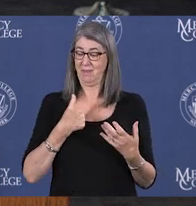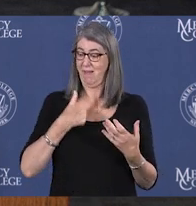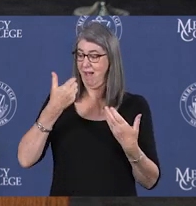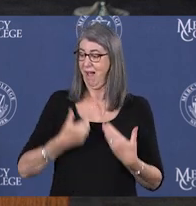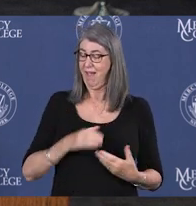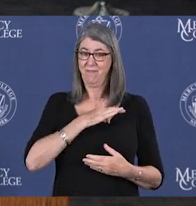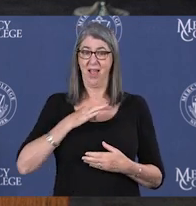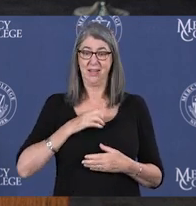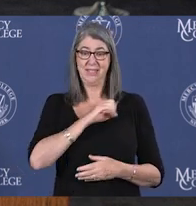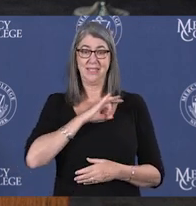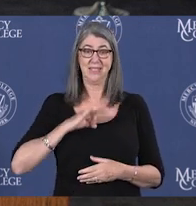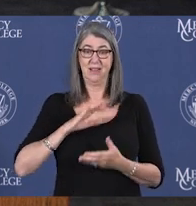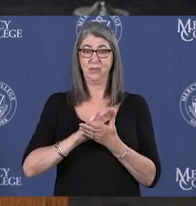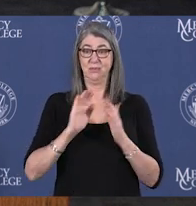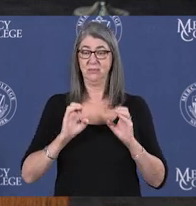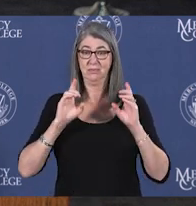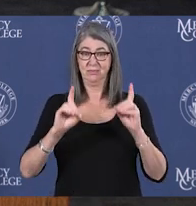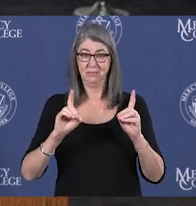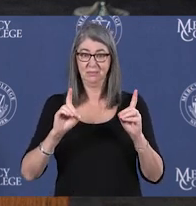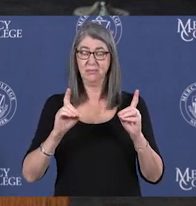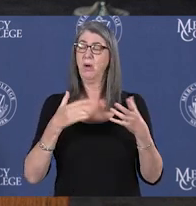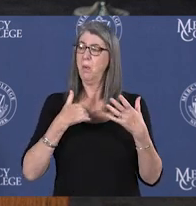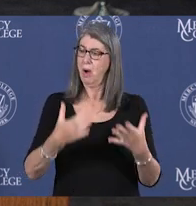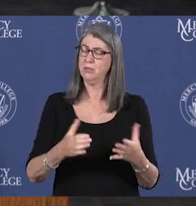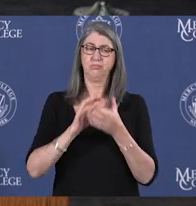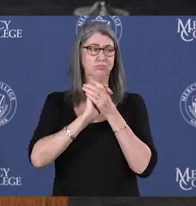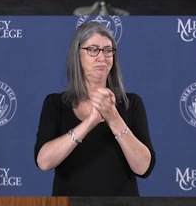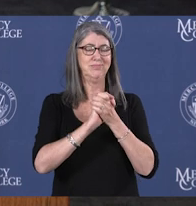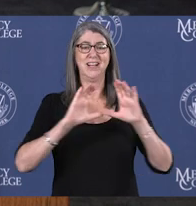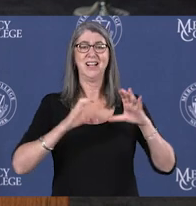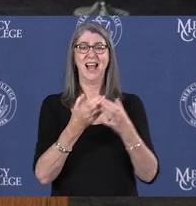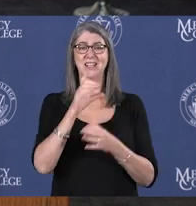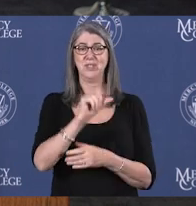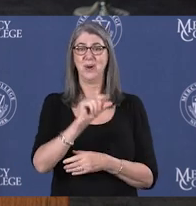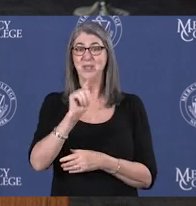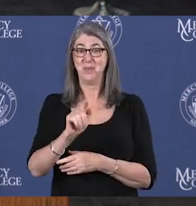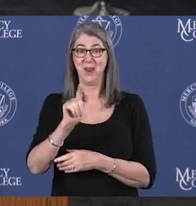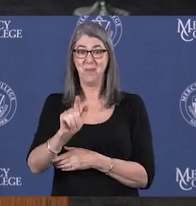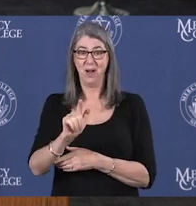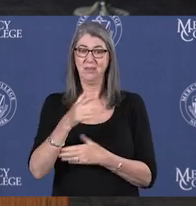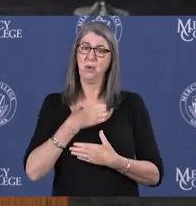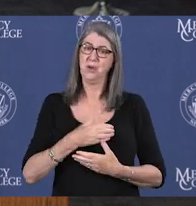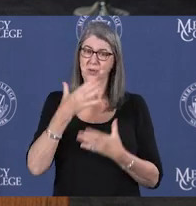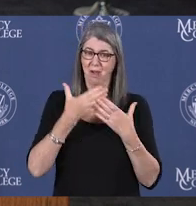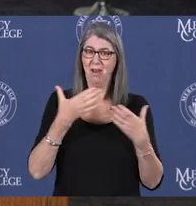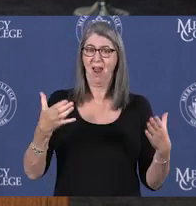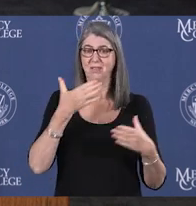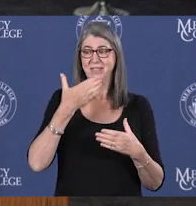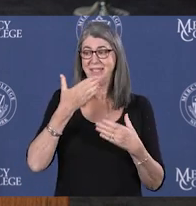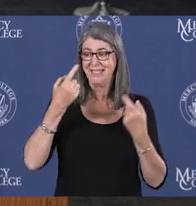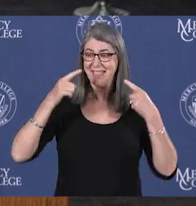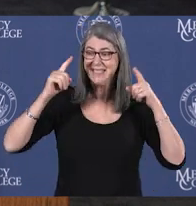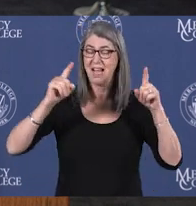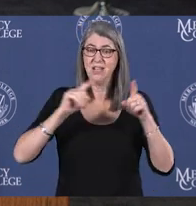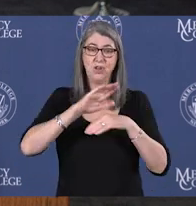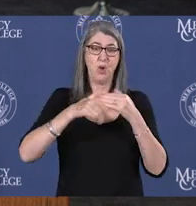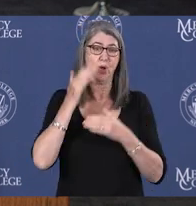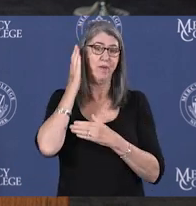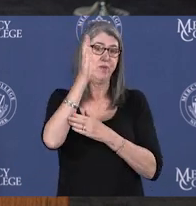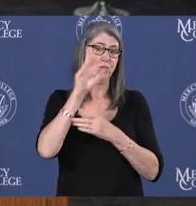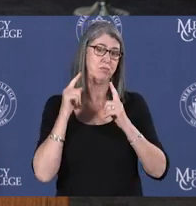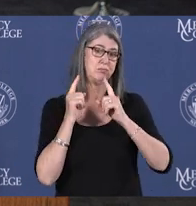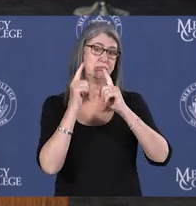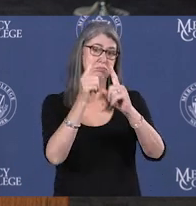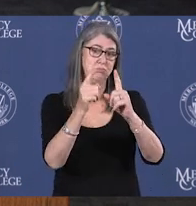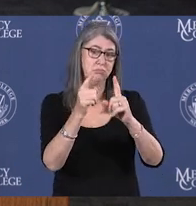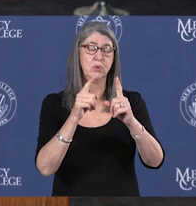and the faculty and staff of the School of Education would like to congratulate the class of 2021 and wish you much success on all your future endeavors.